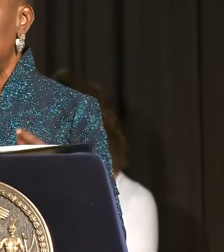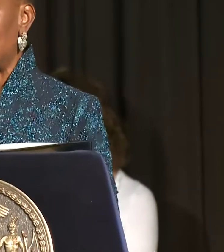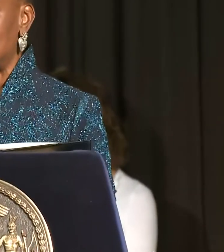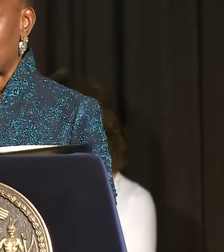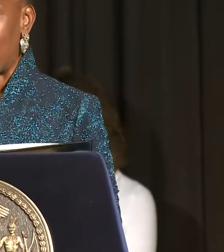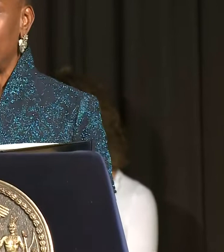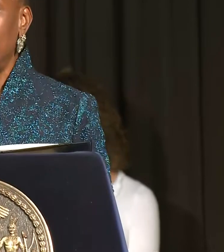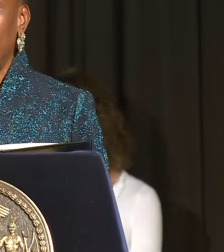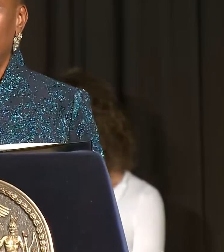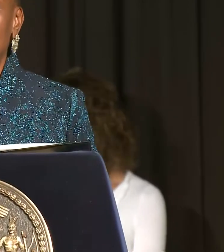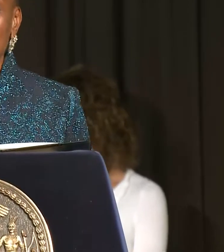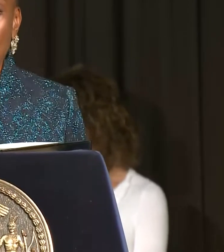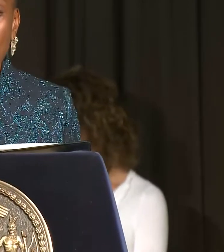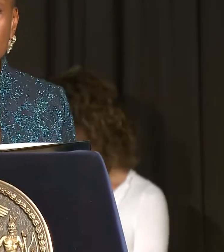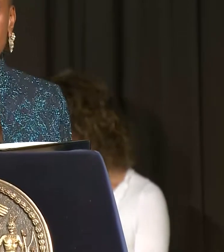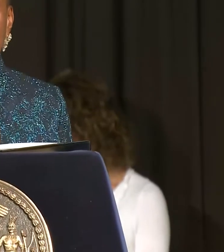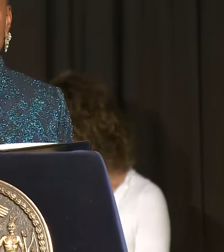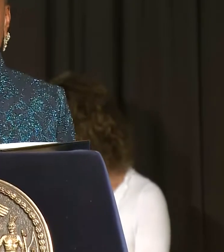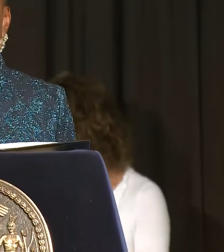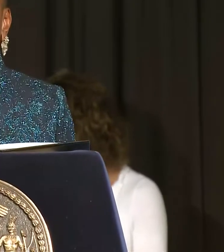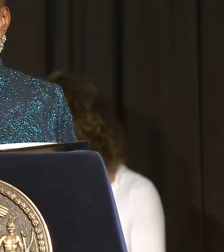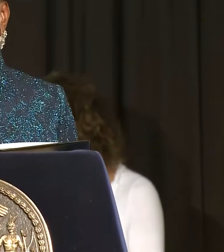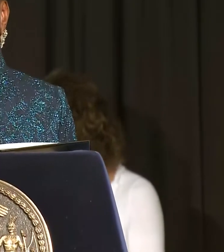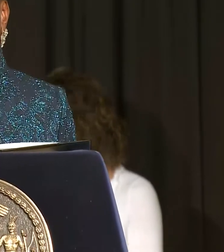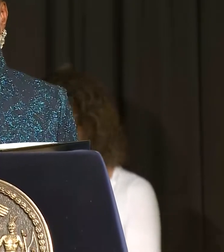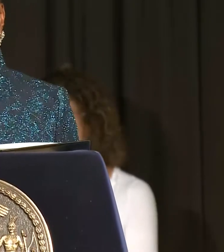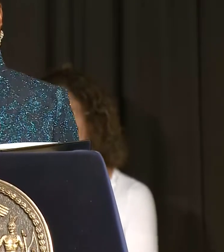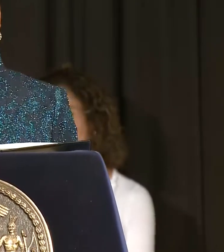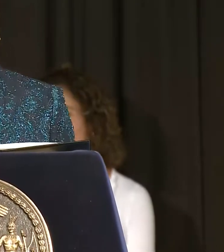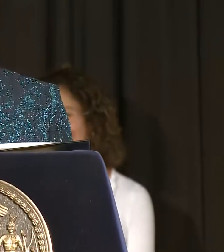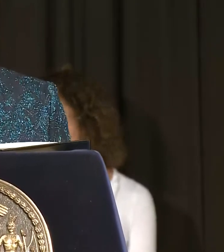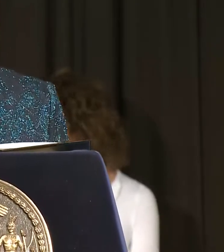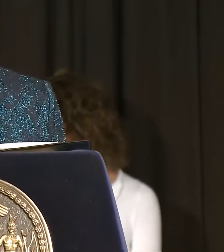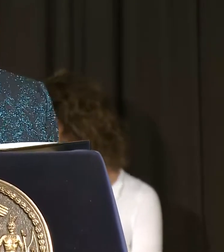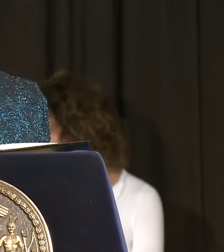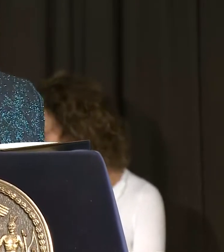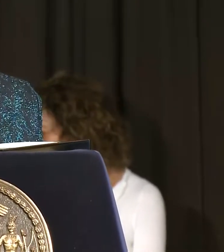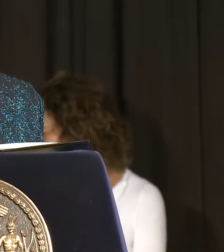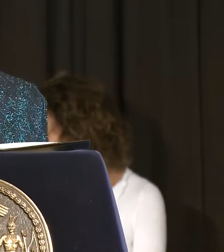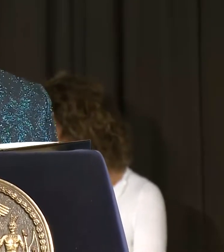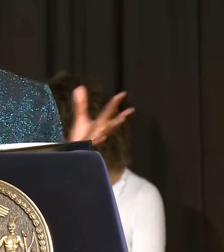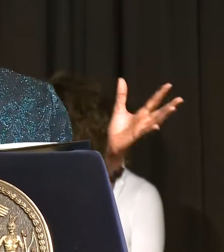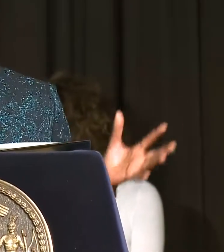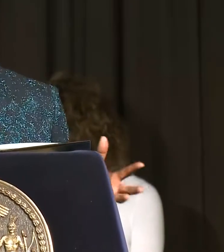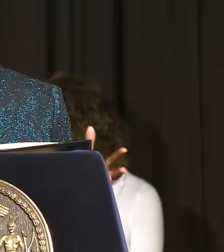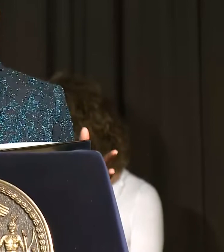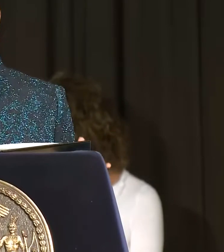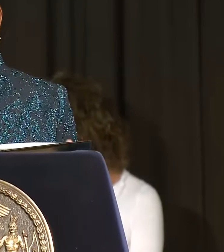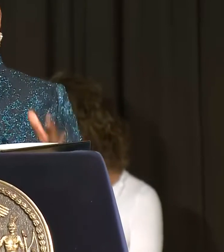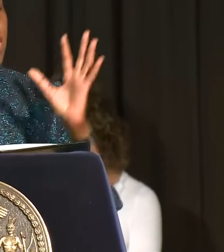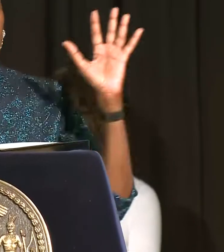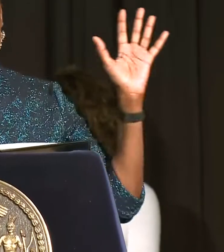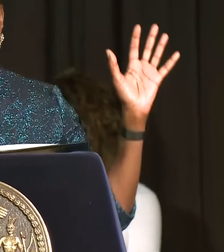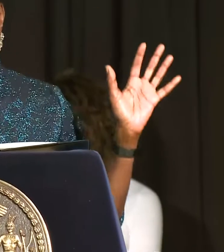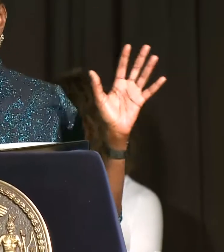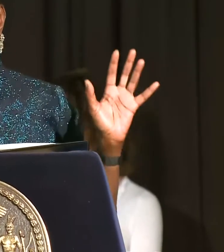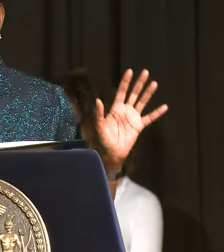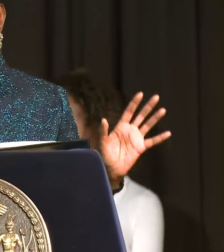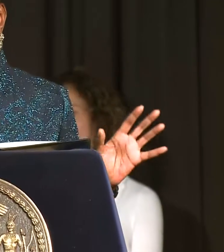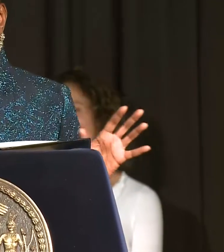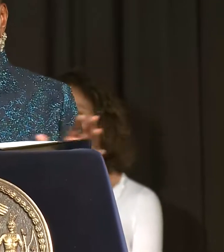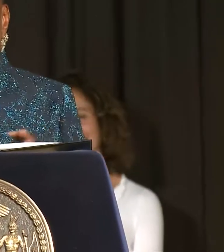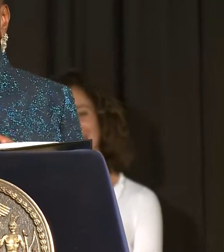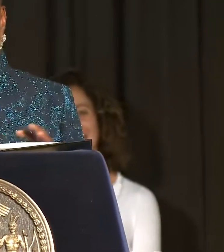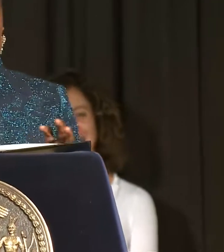transform someone's life. And this course is free in New York City. So I encourage you all to take it. Anyone can sign